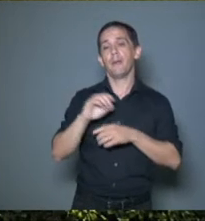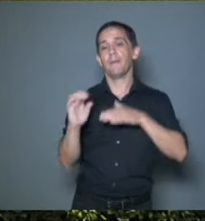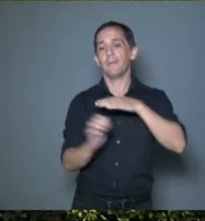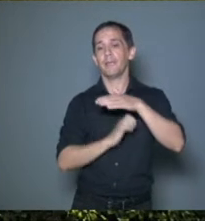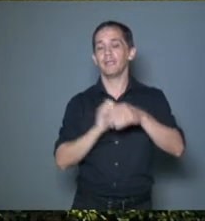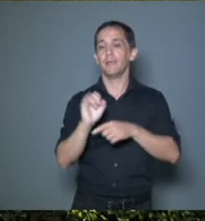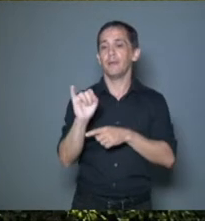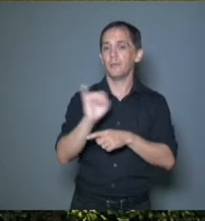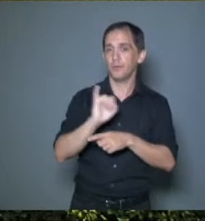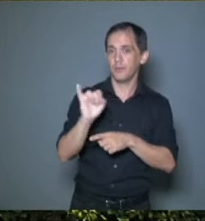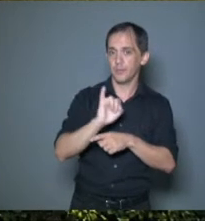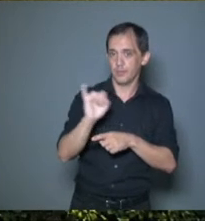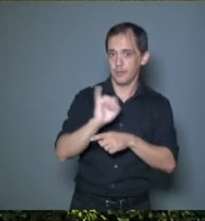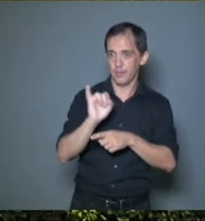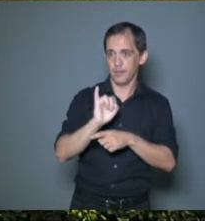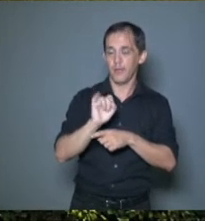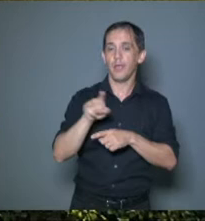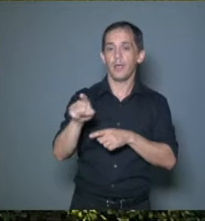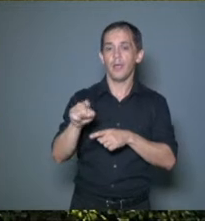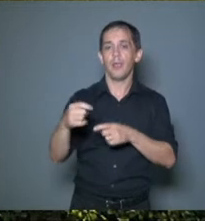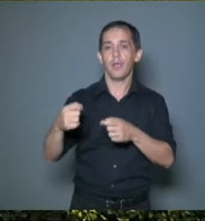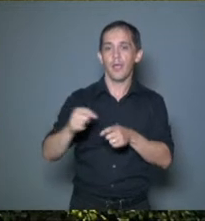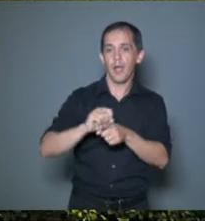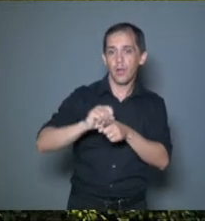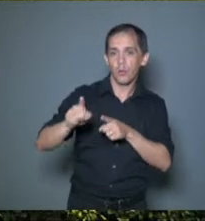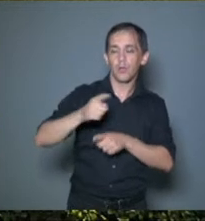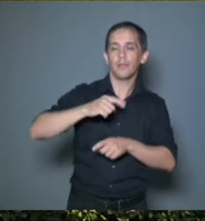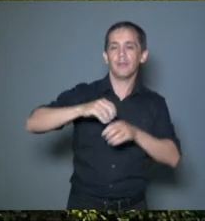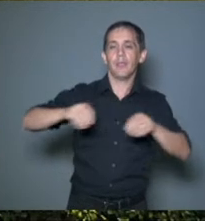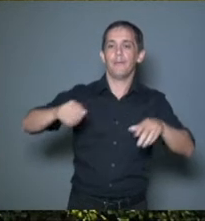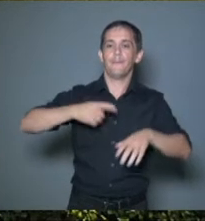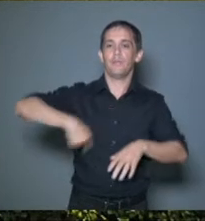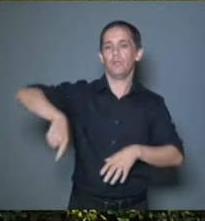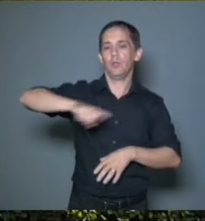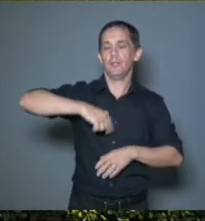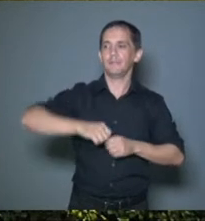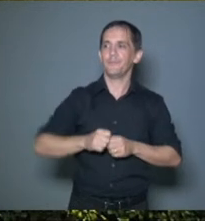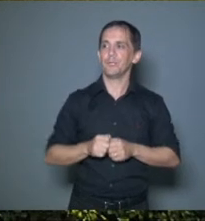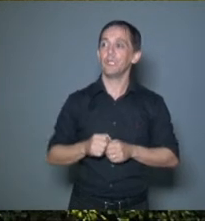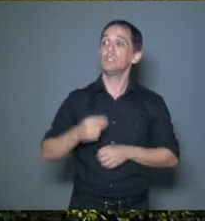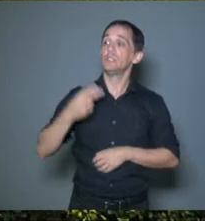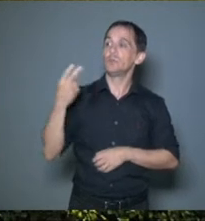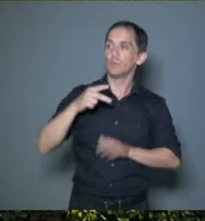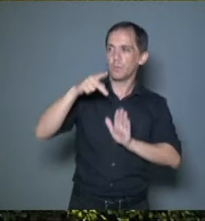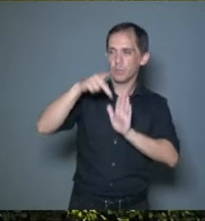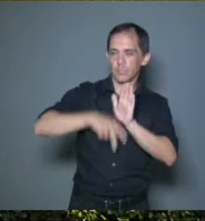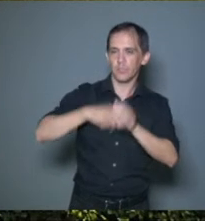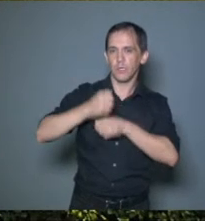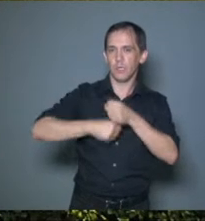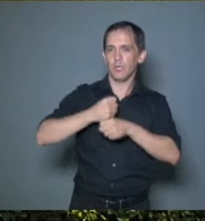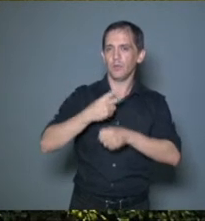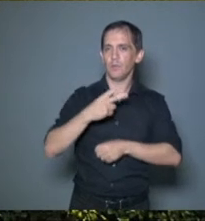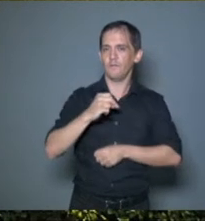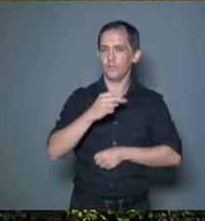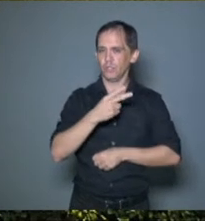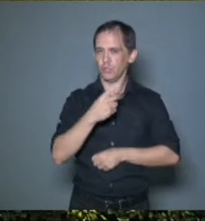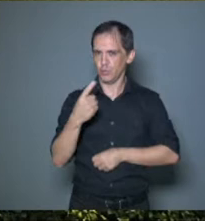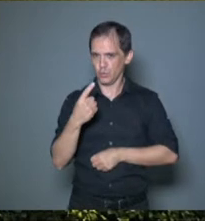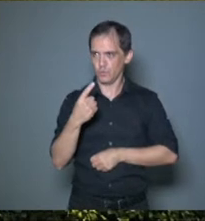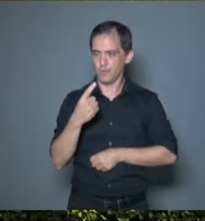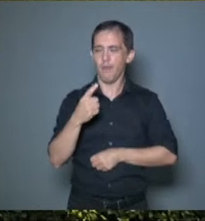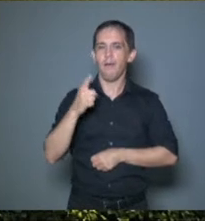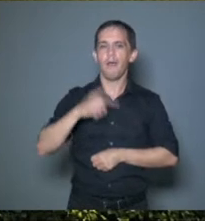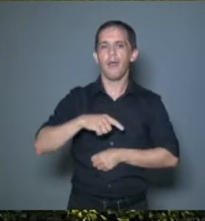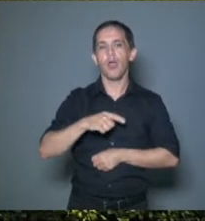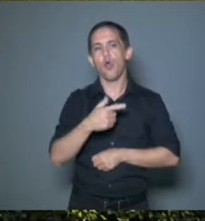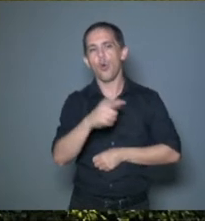company leasing land to SLC Agricola. The second project we had in 2021